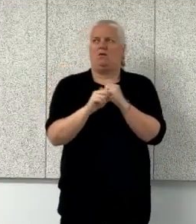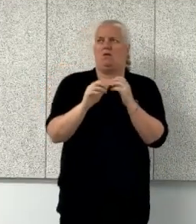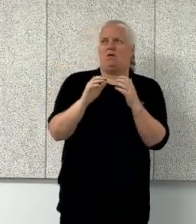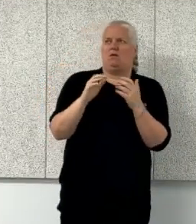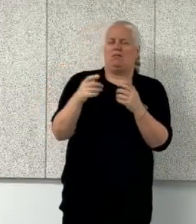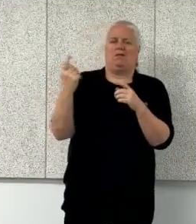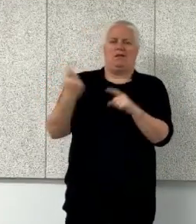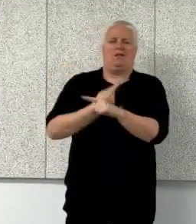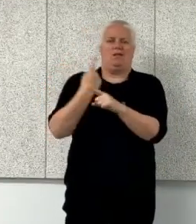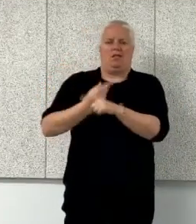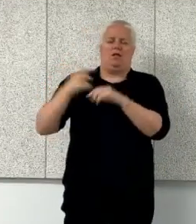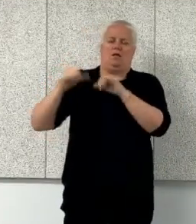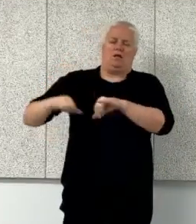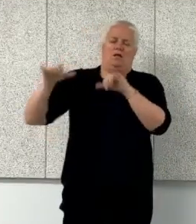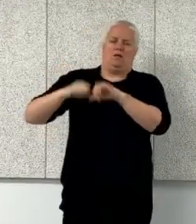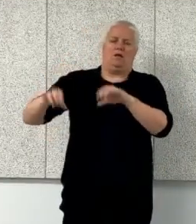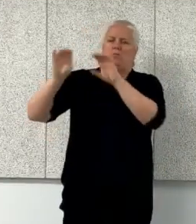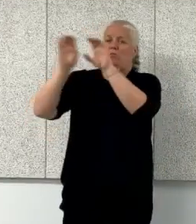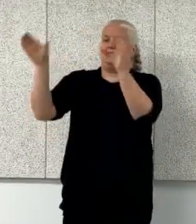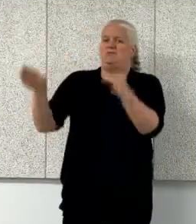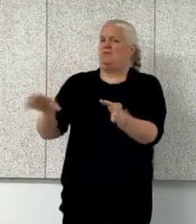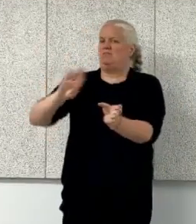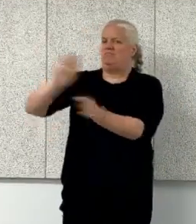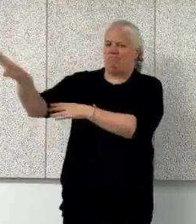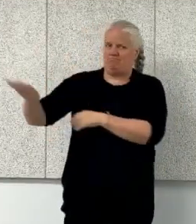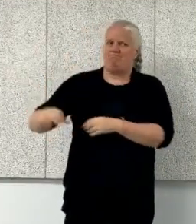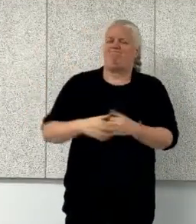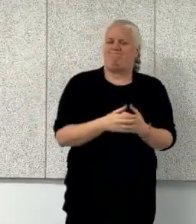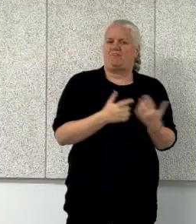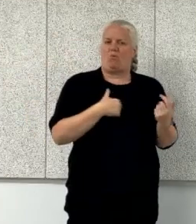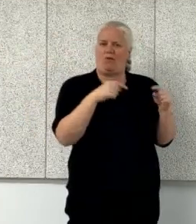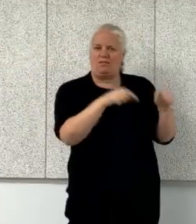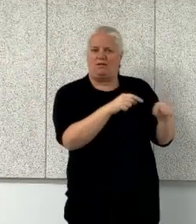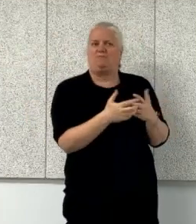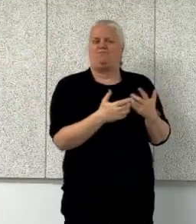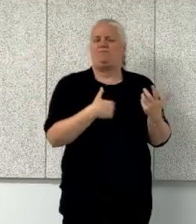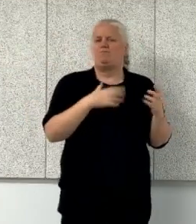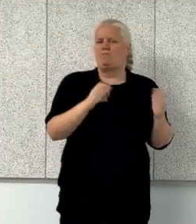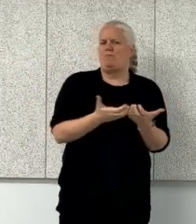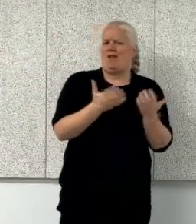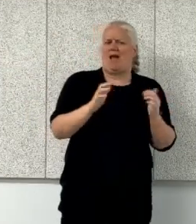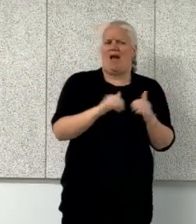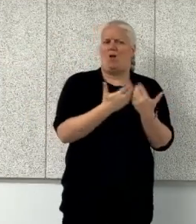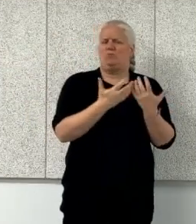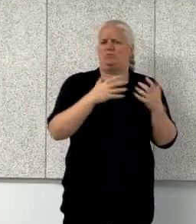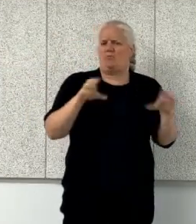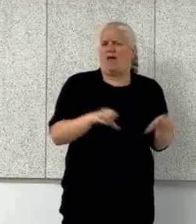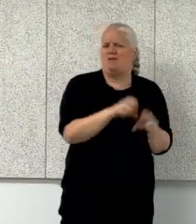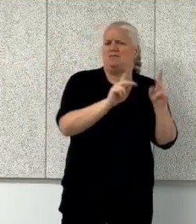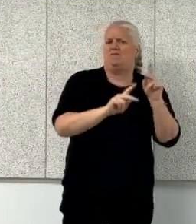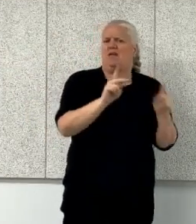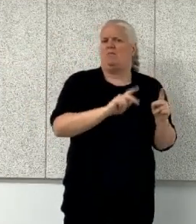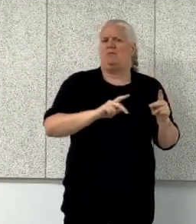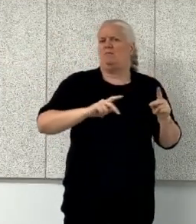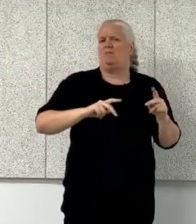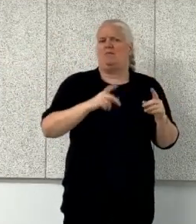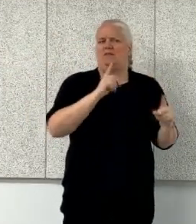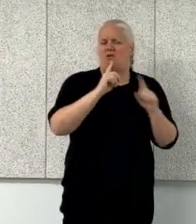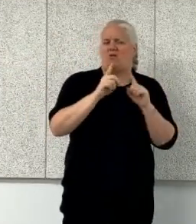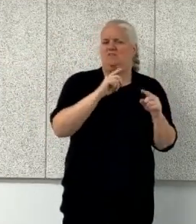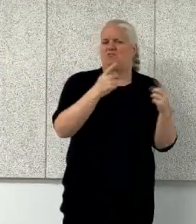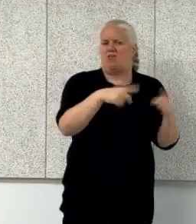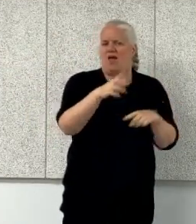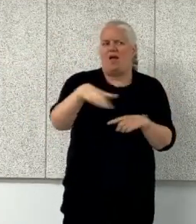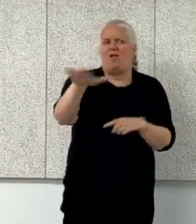a platform. And I'm thinking more about how we activate folks where they are, where the conversations are already happening, where the communities are already gathering, you